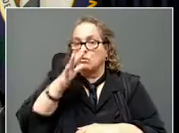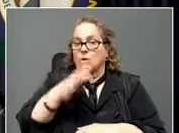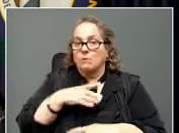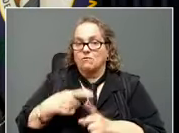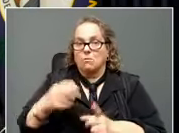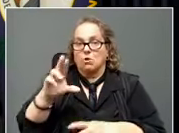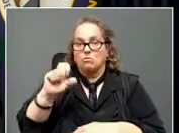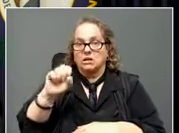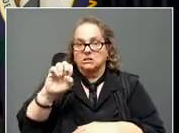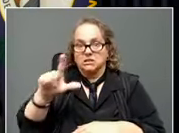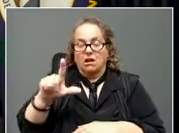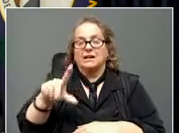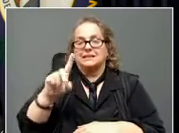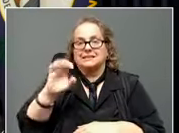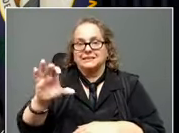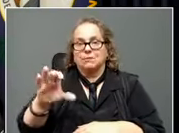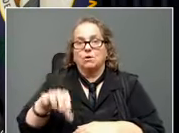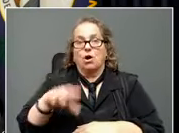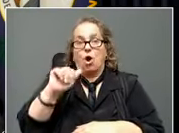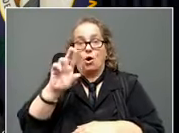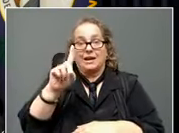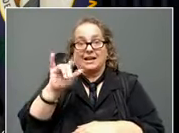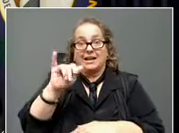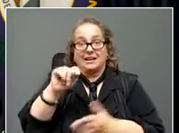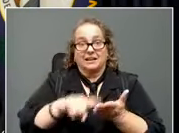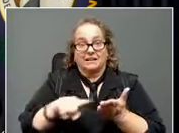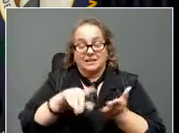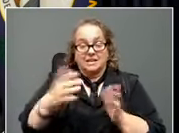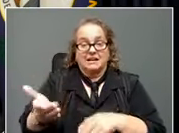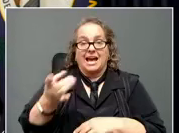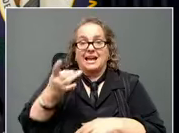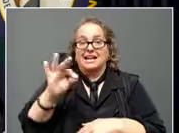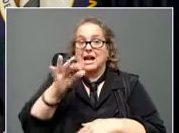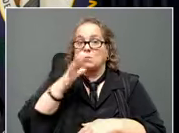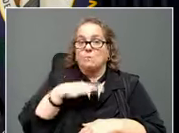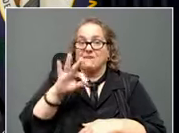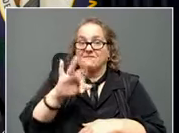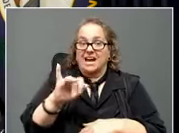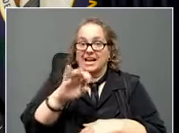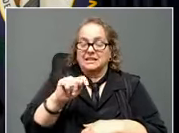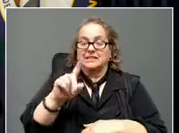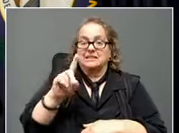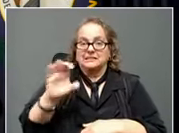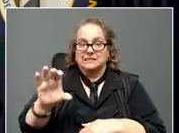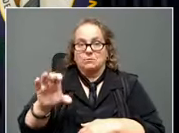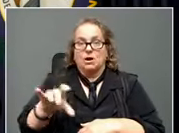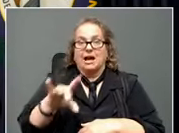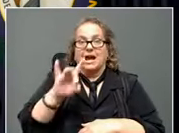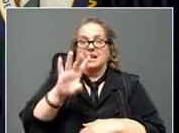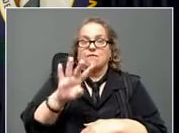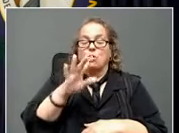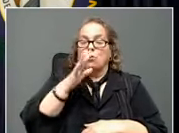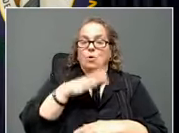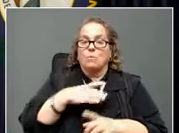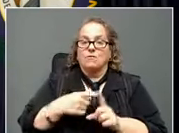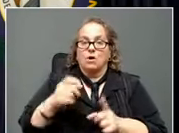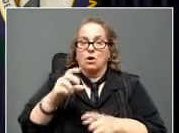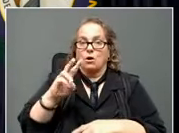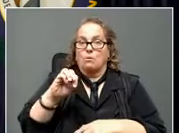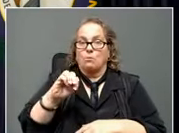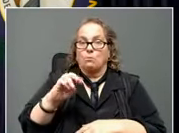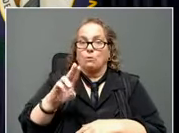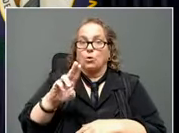December. The audit deaths were an 89-year-old woman from Fayette, December. And an 84-year-old woman from Muhlenberg,